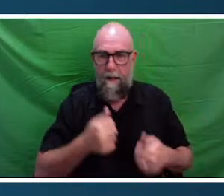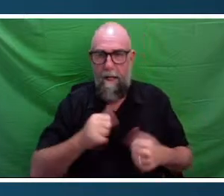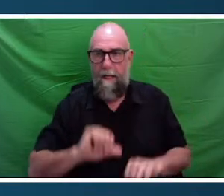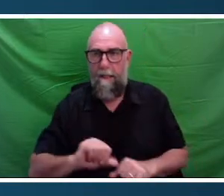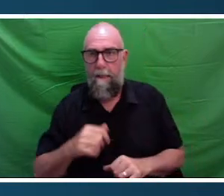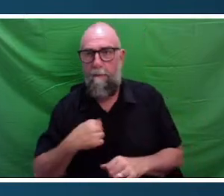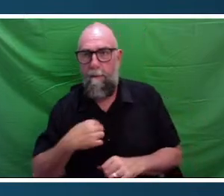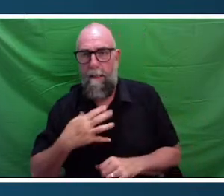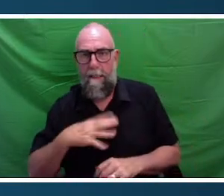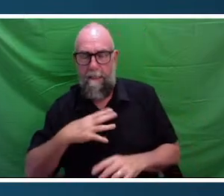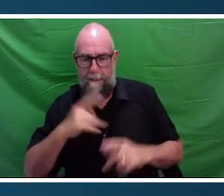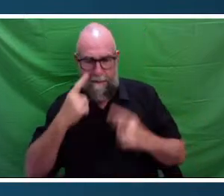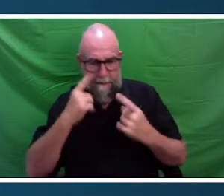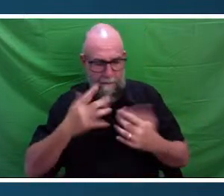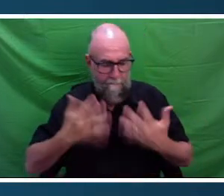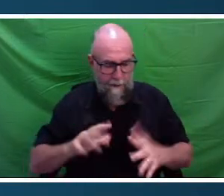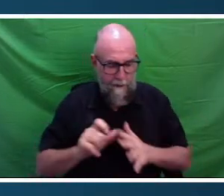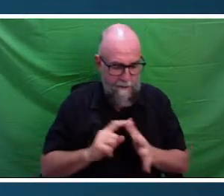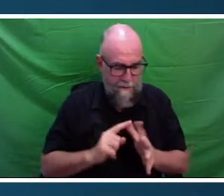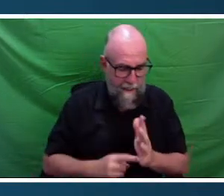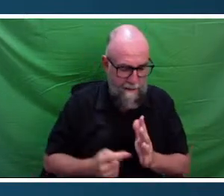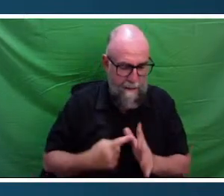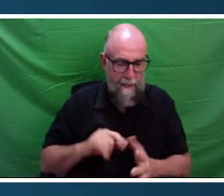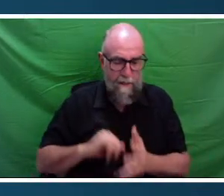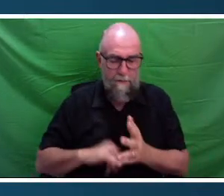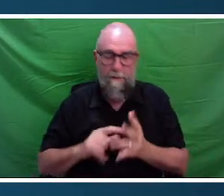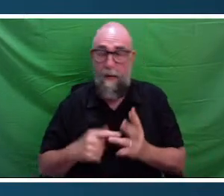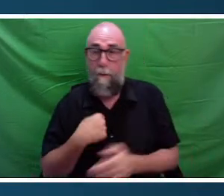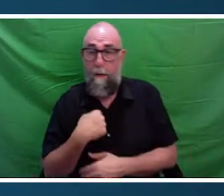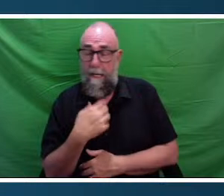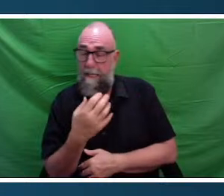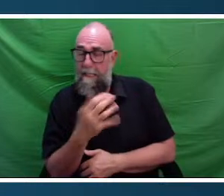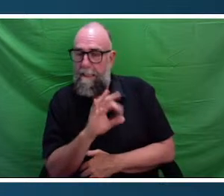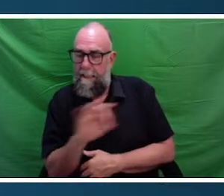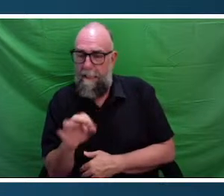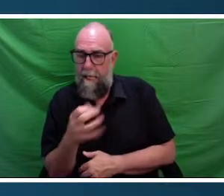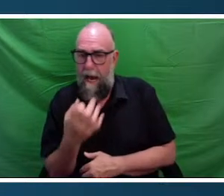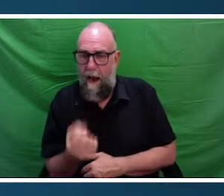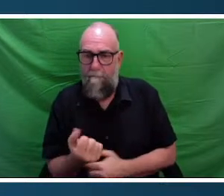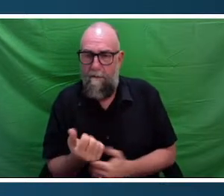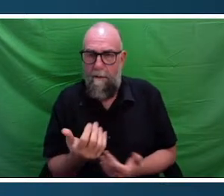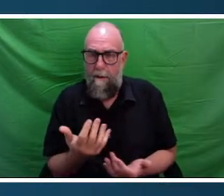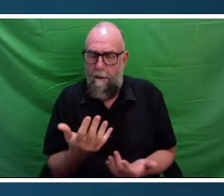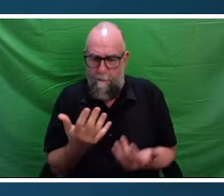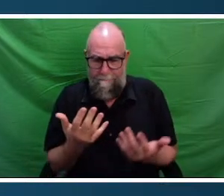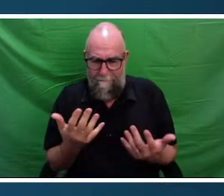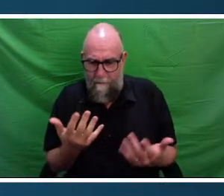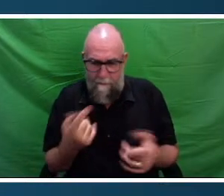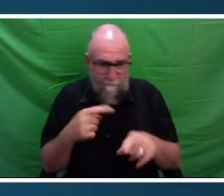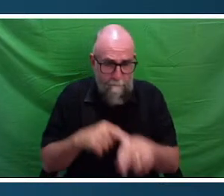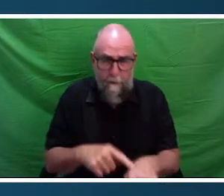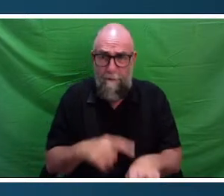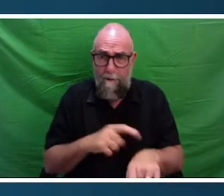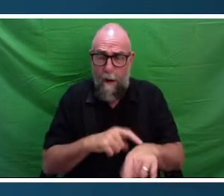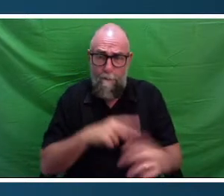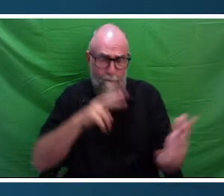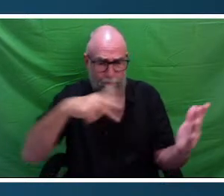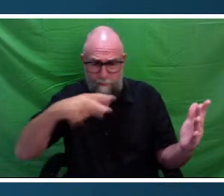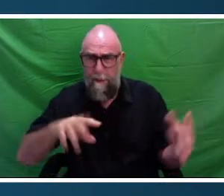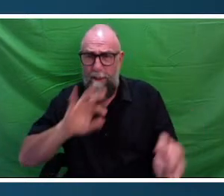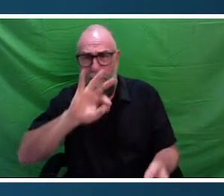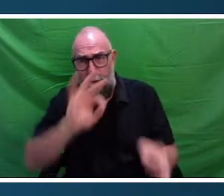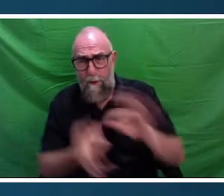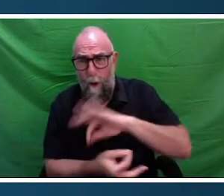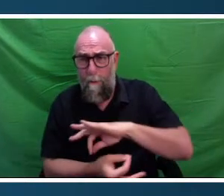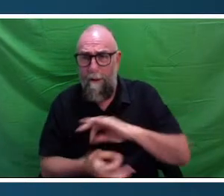us to then analyse as the PR. So we didn't have much scope for interpreting or things like that. We had to supervise as it was coming on, but it was only when it came back that we